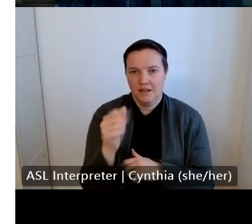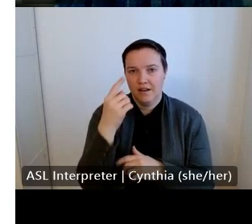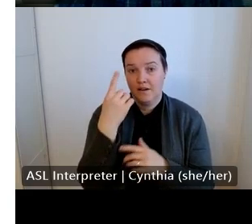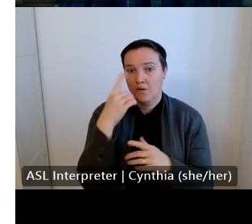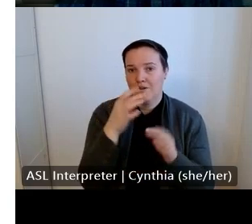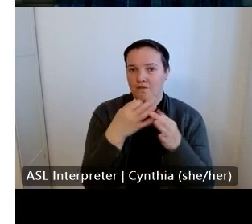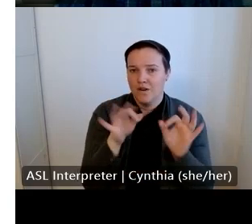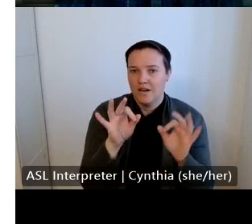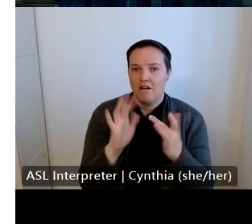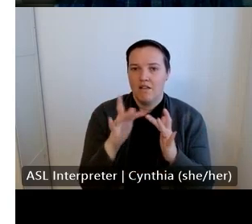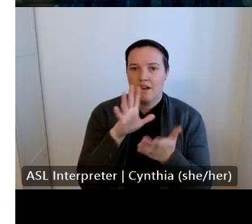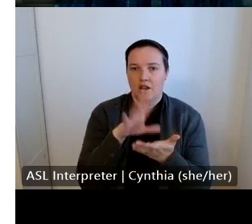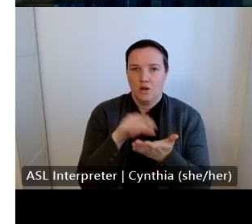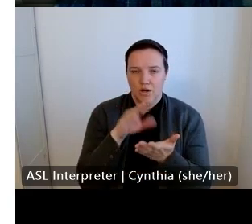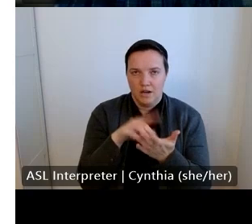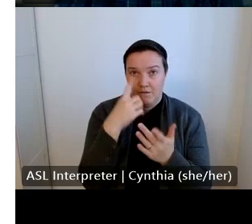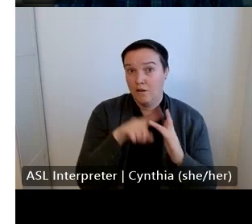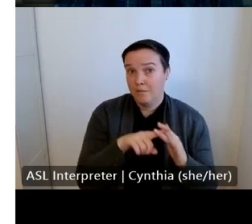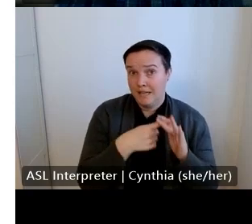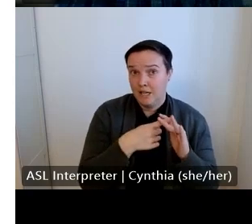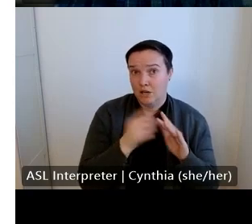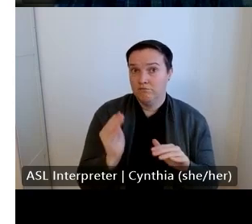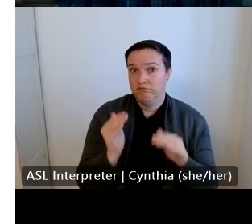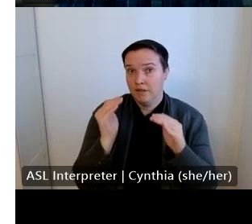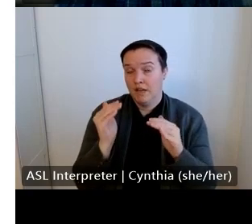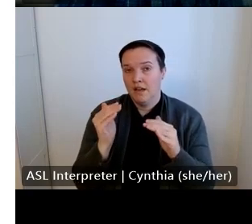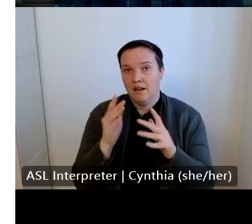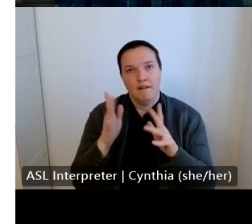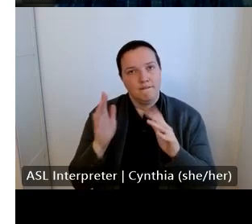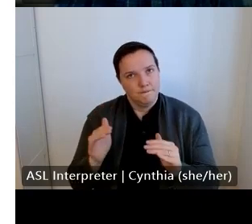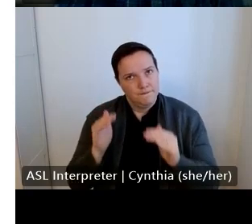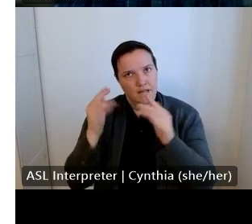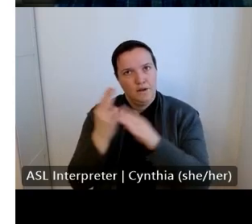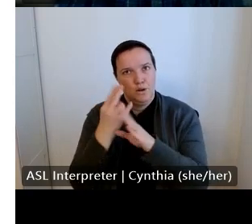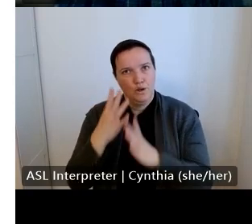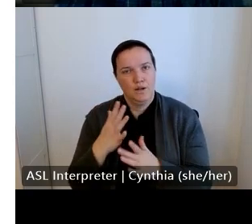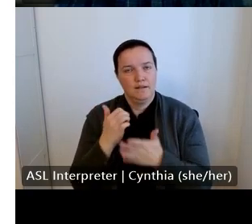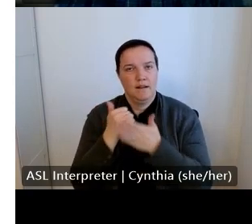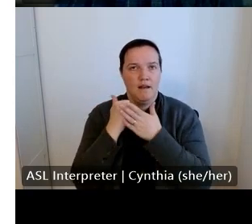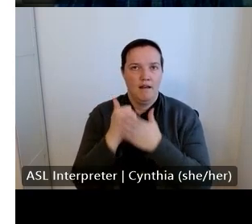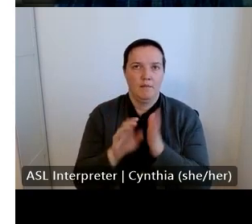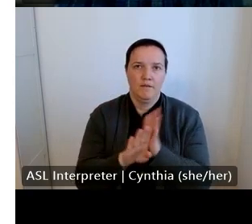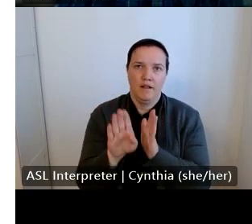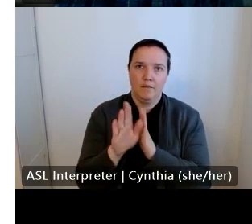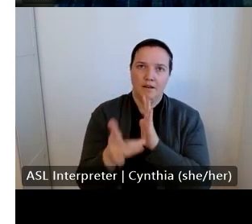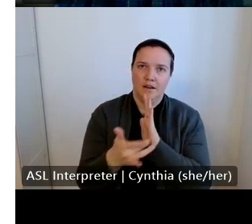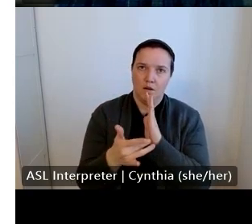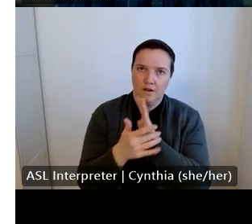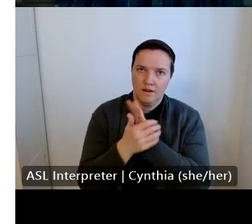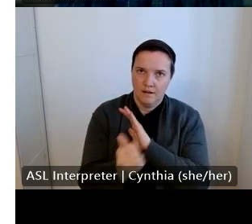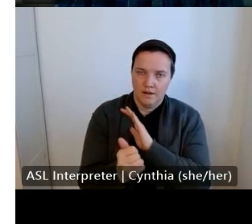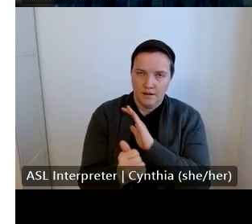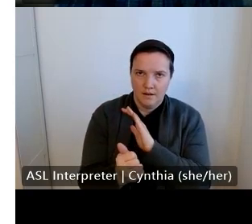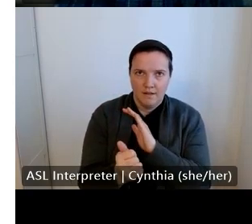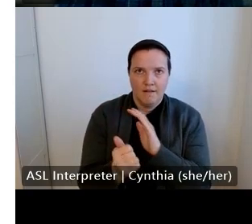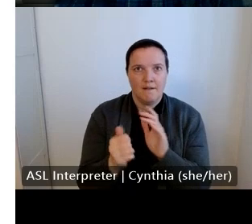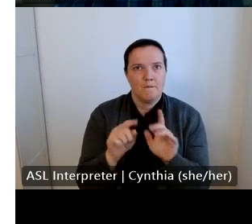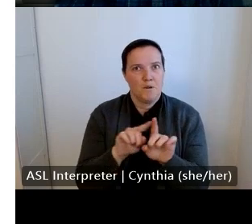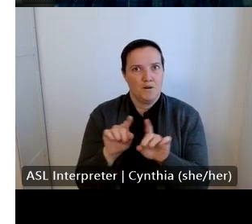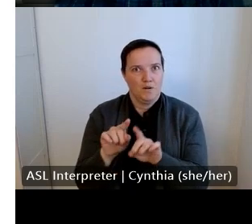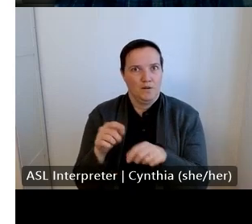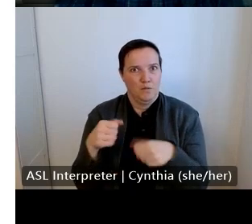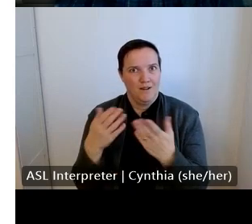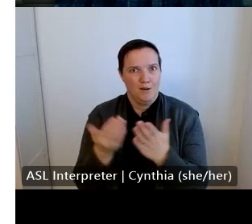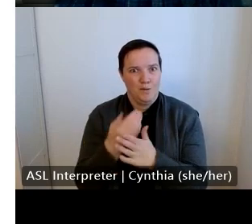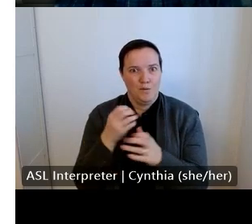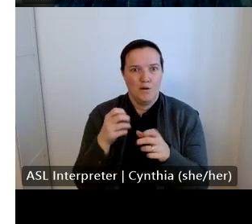and advanced users to help grow their technology skills and unlock opportunity. The service provides clear